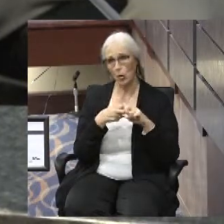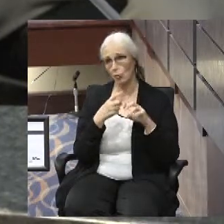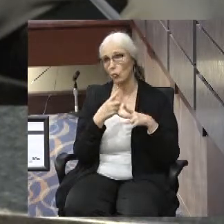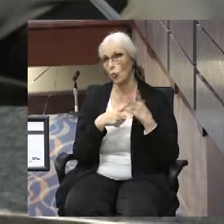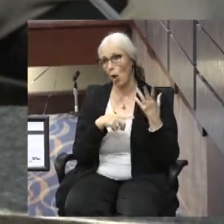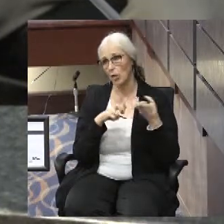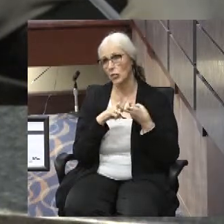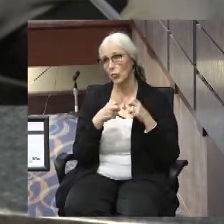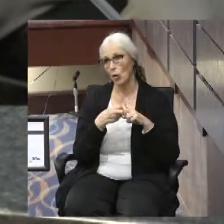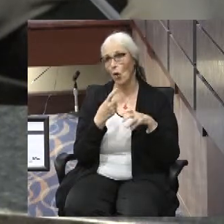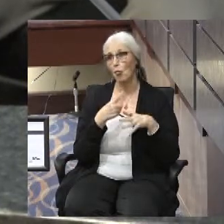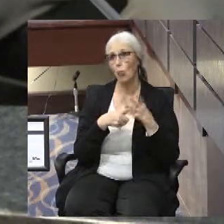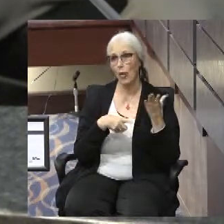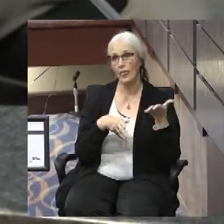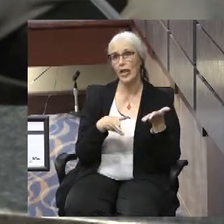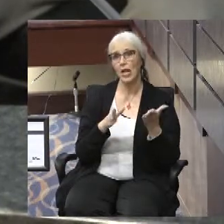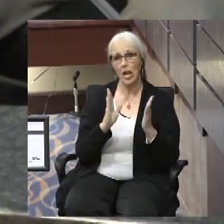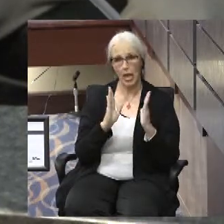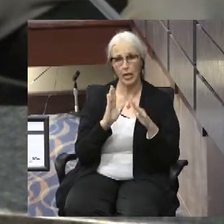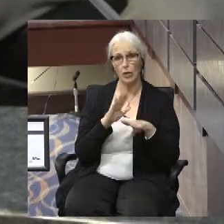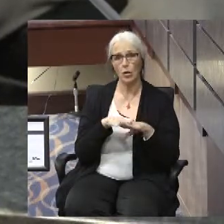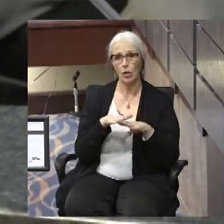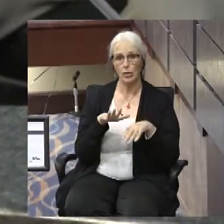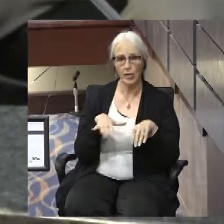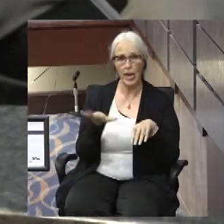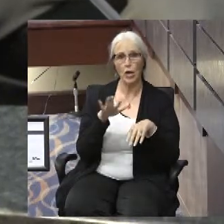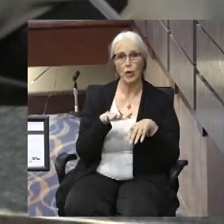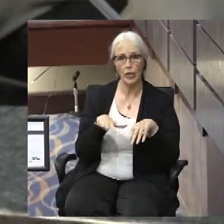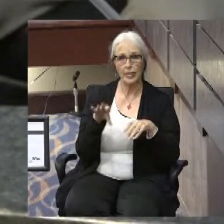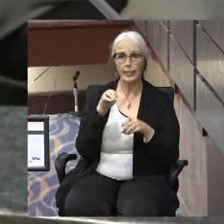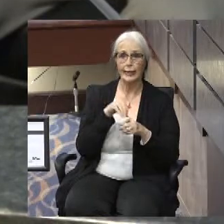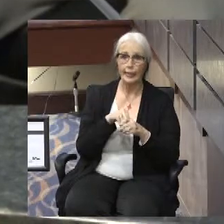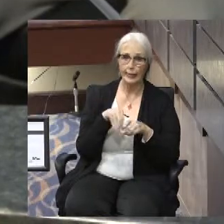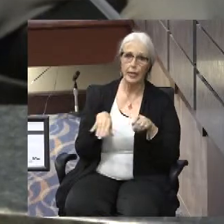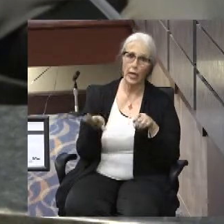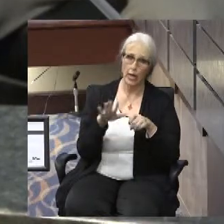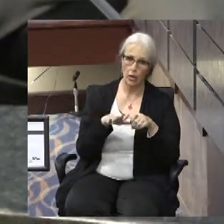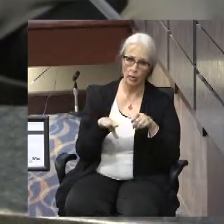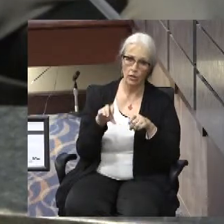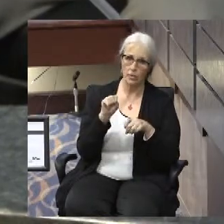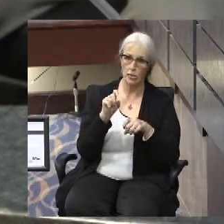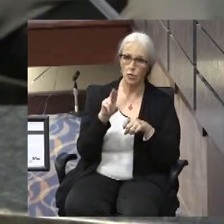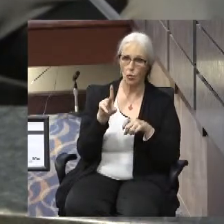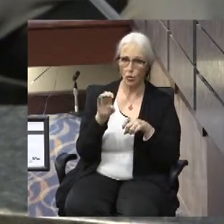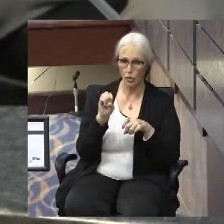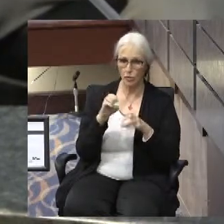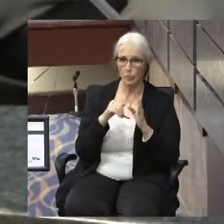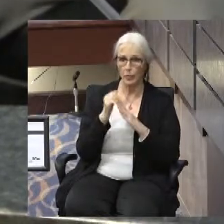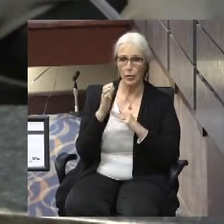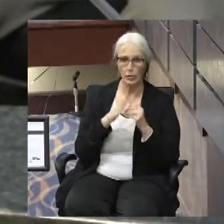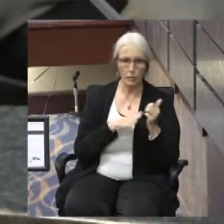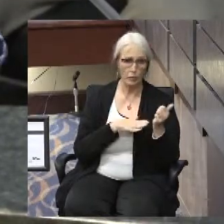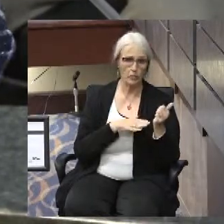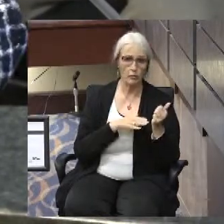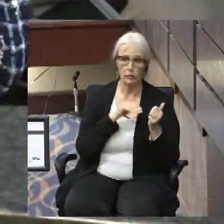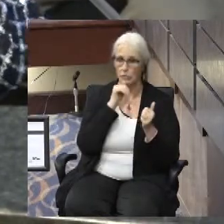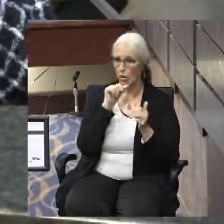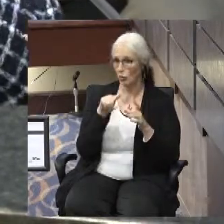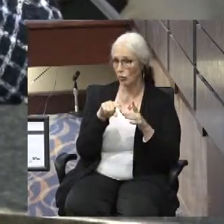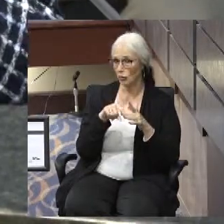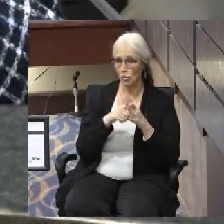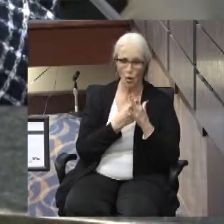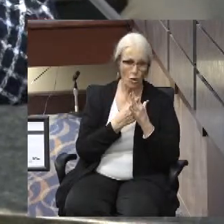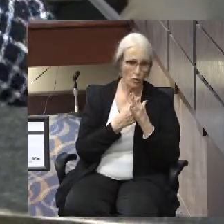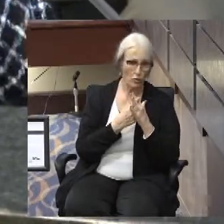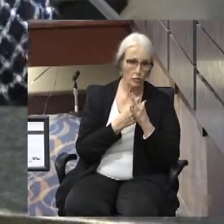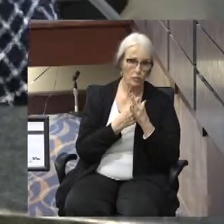what they were allowing on the area, in the area where the storage buildings don't start. Correct. Storage buildings